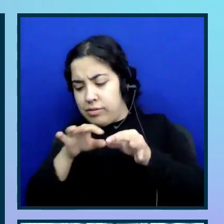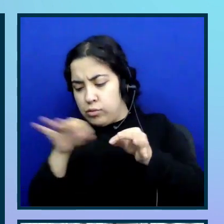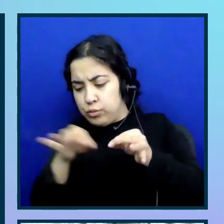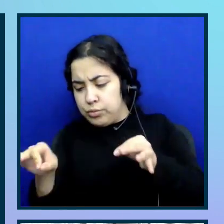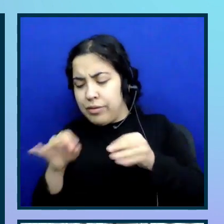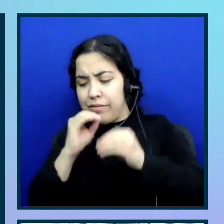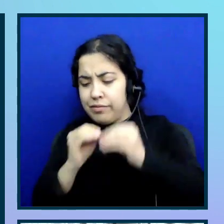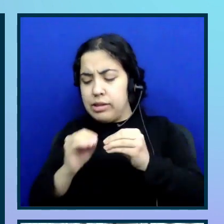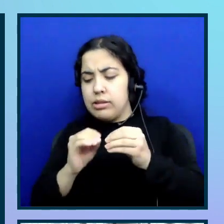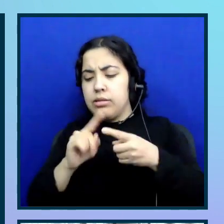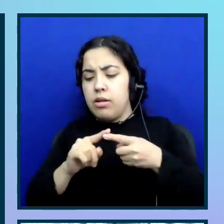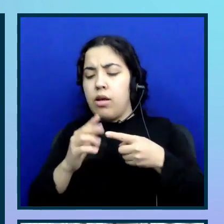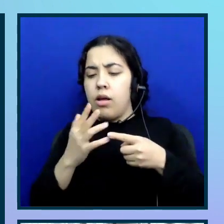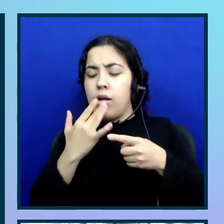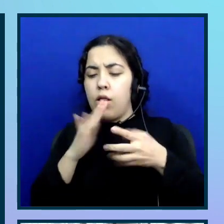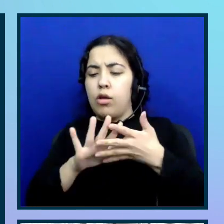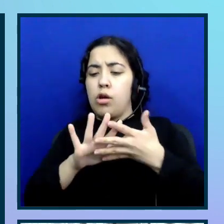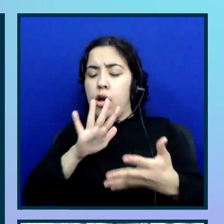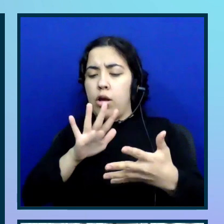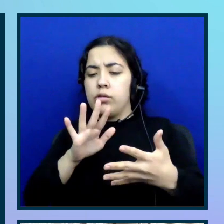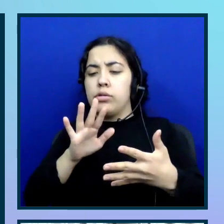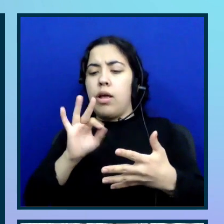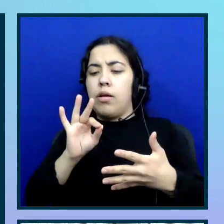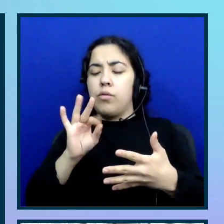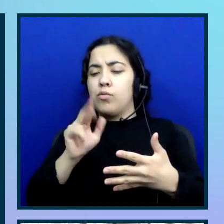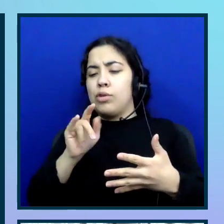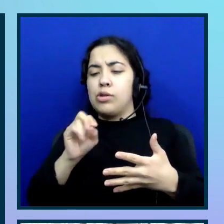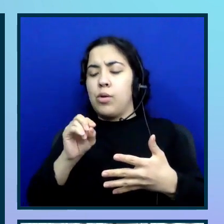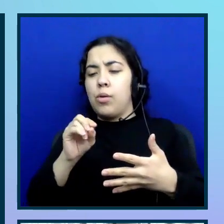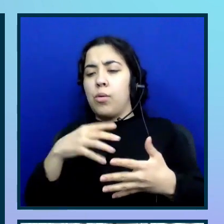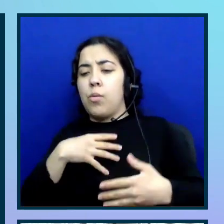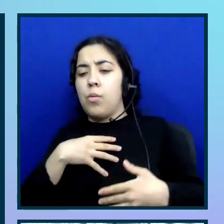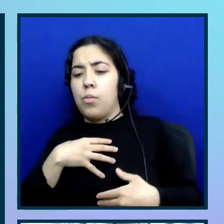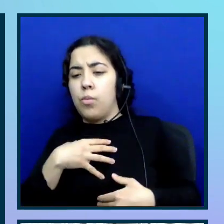ratio of foreground color of white and a background color of